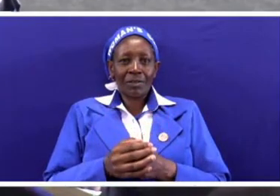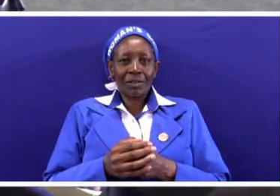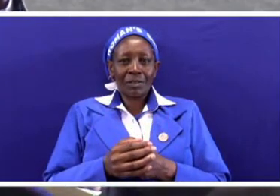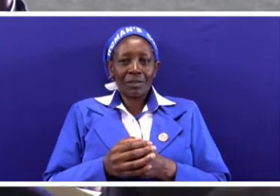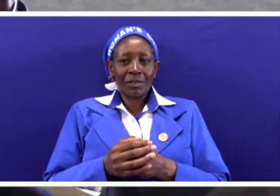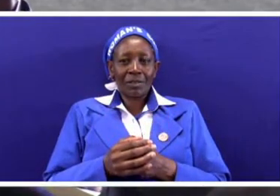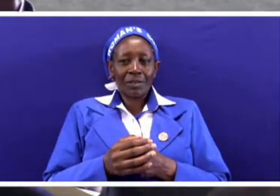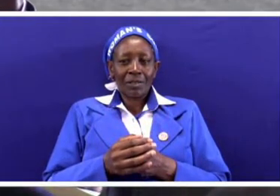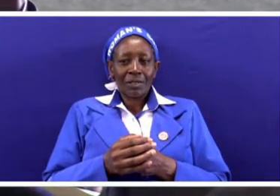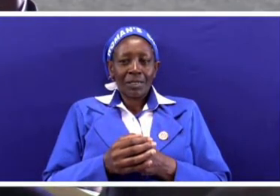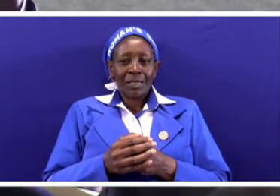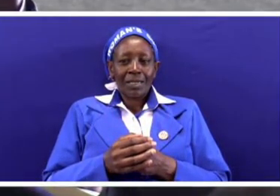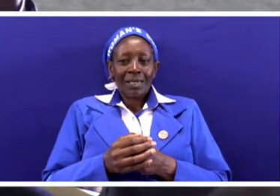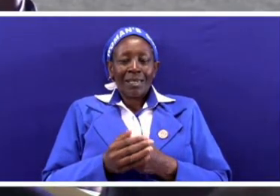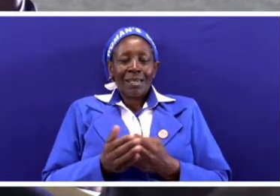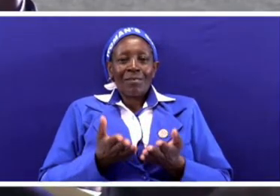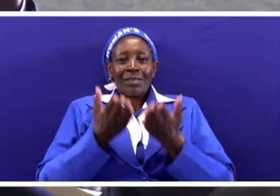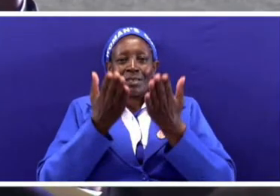service delivery.